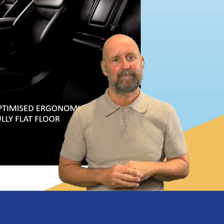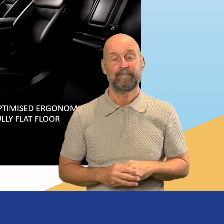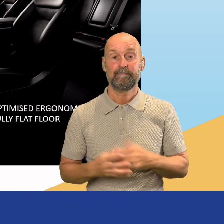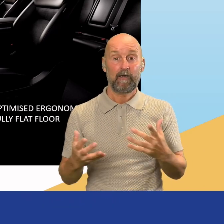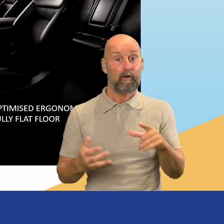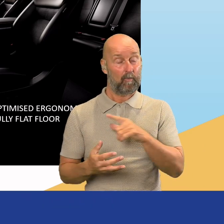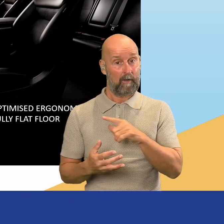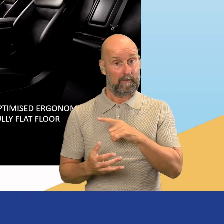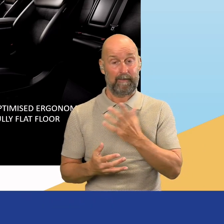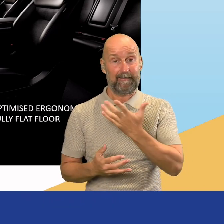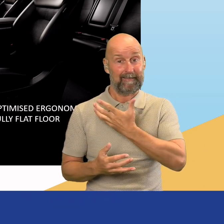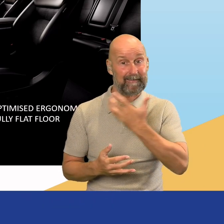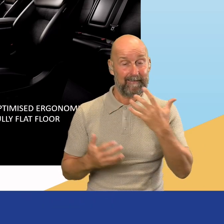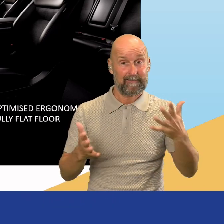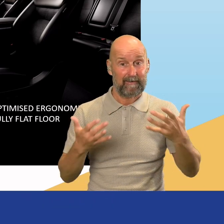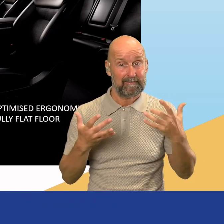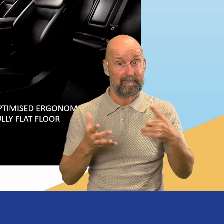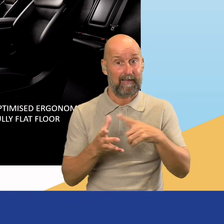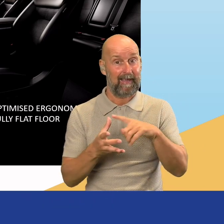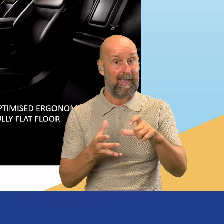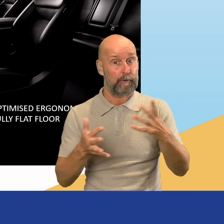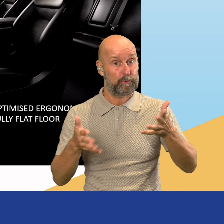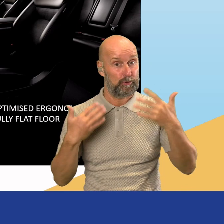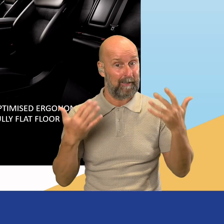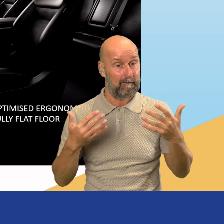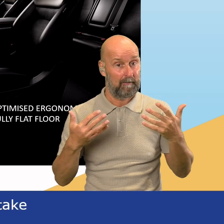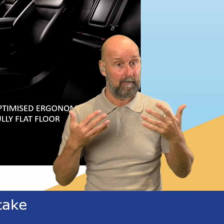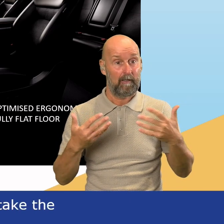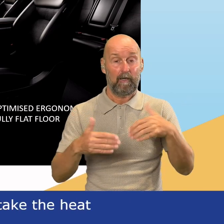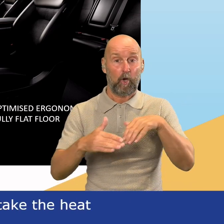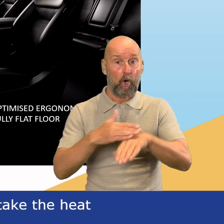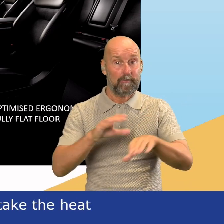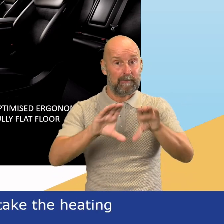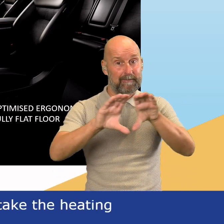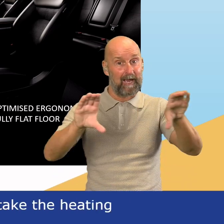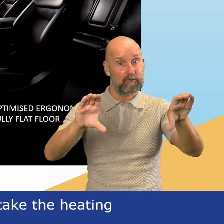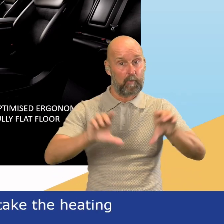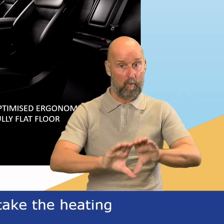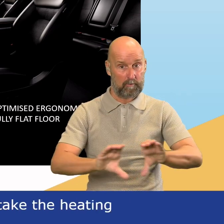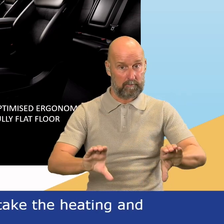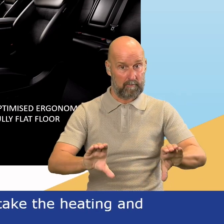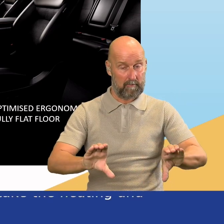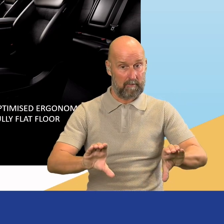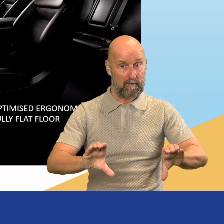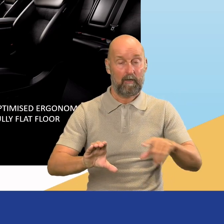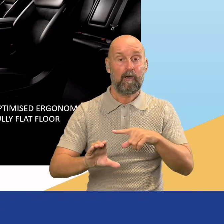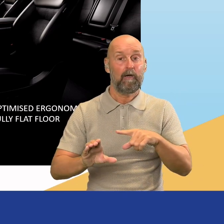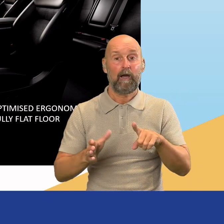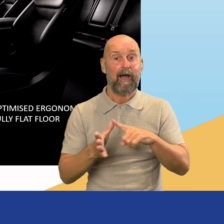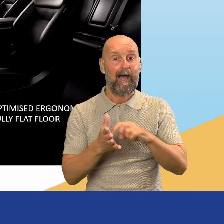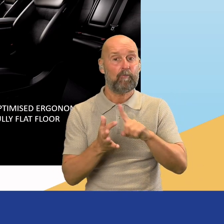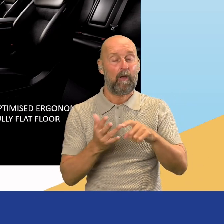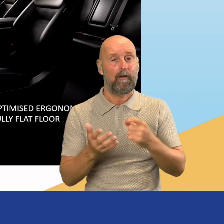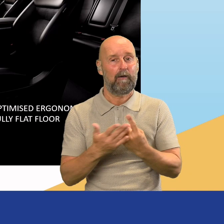the heating, ventilation, the AC unit that usually sits under the dashboard in most cars. On an Aria, we flip